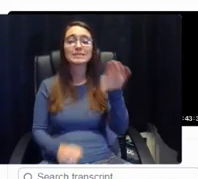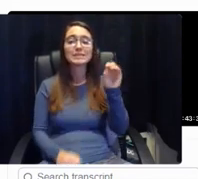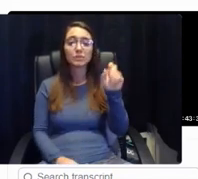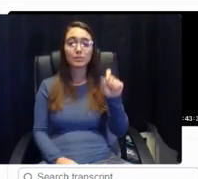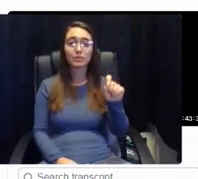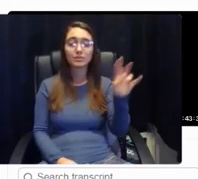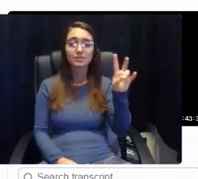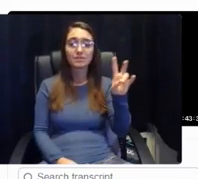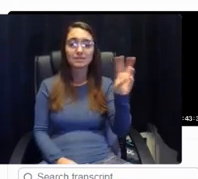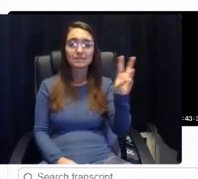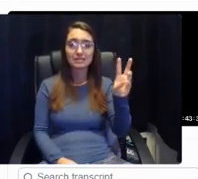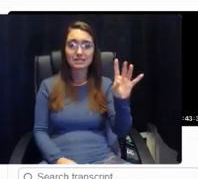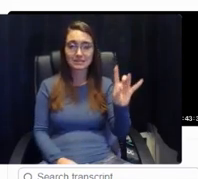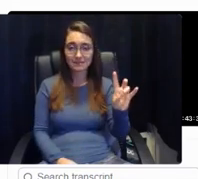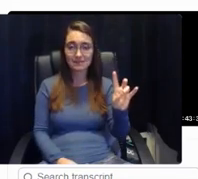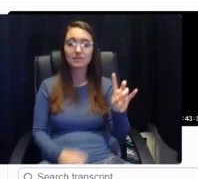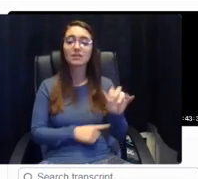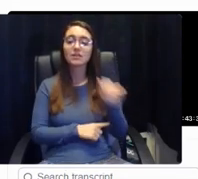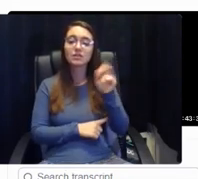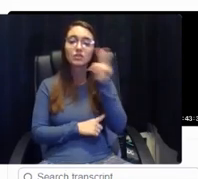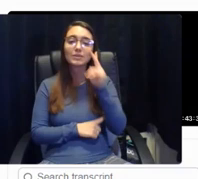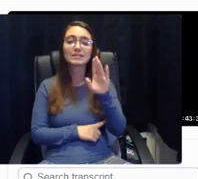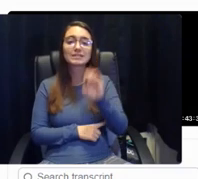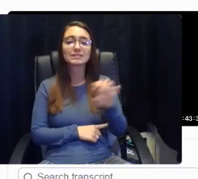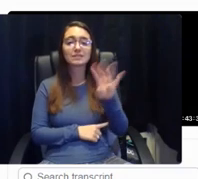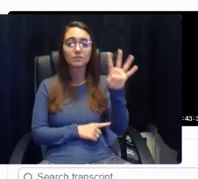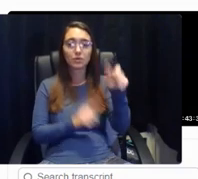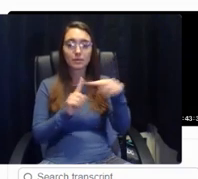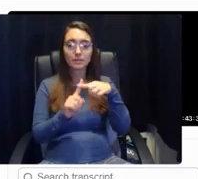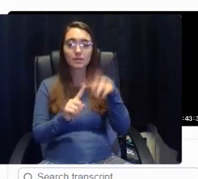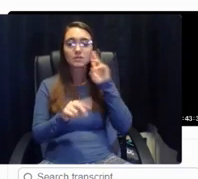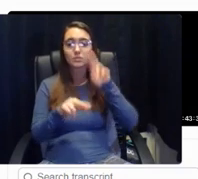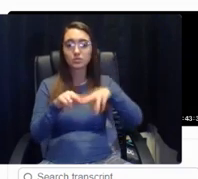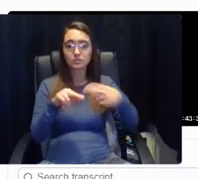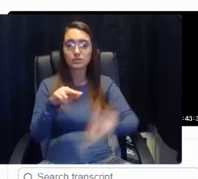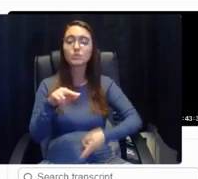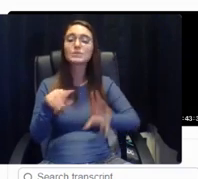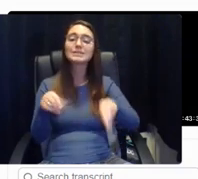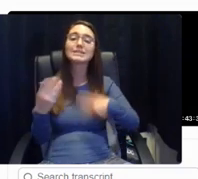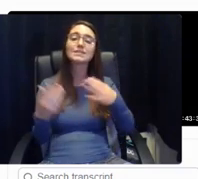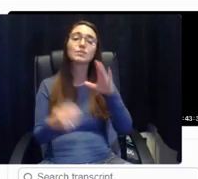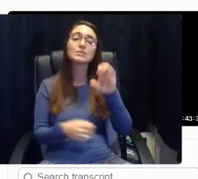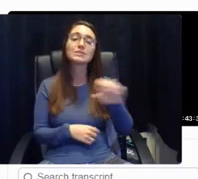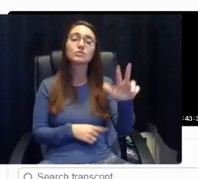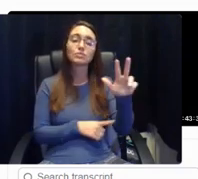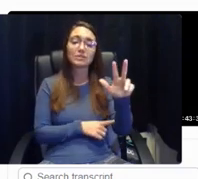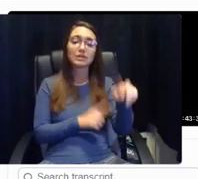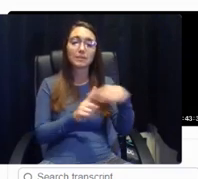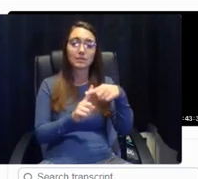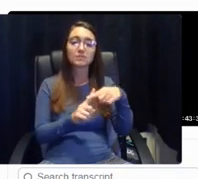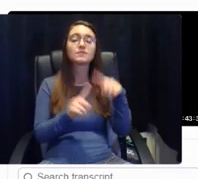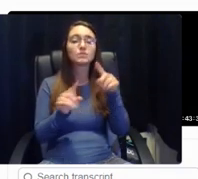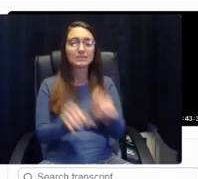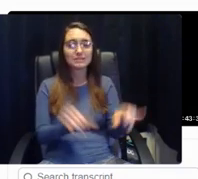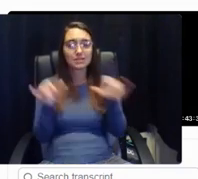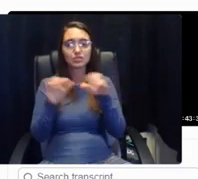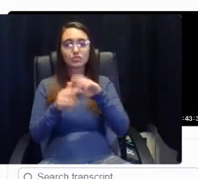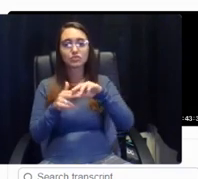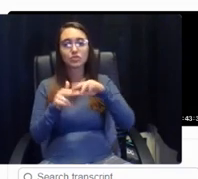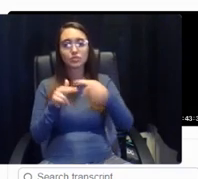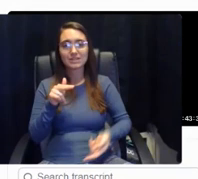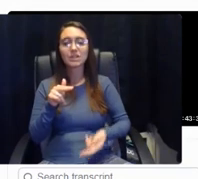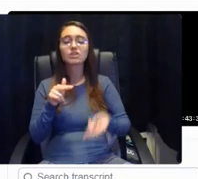you can find out cerium 4 positive reduced to give cerium 3 positive. The standard reduction potential